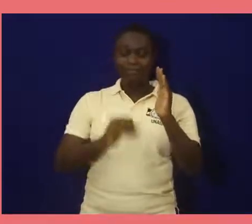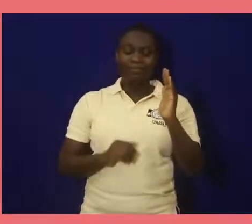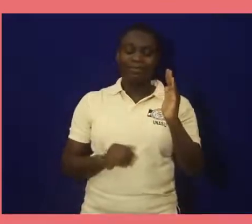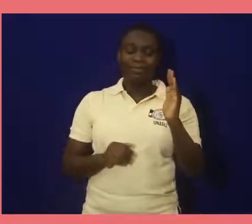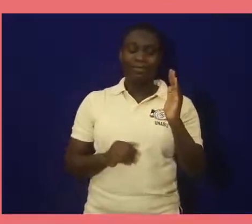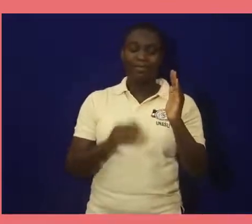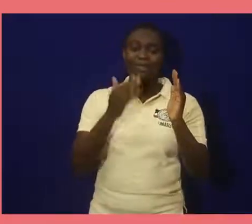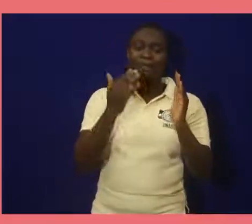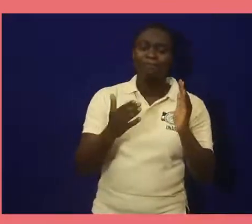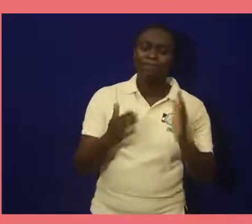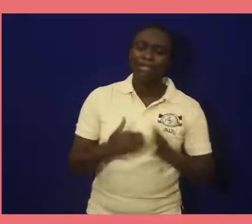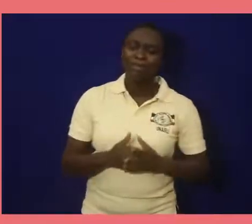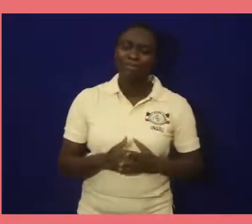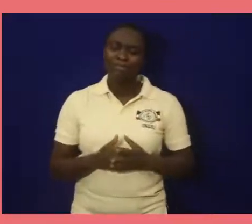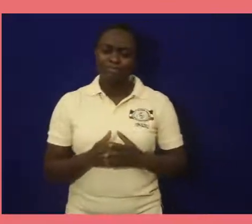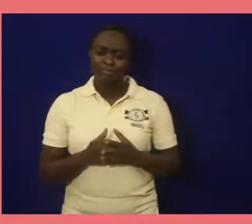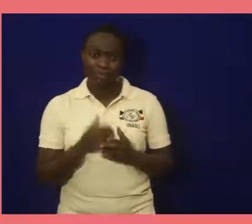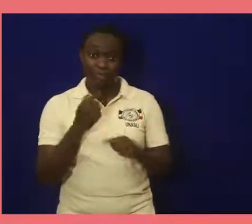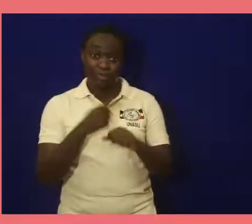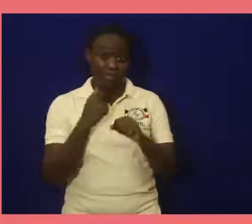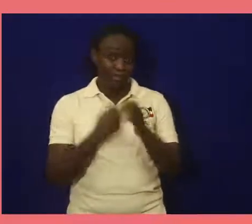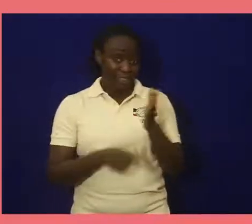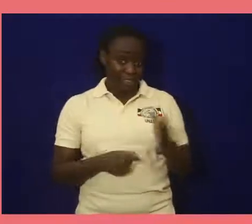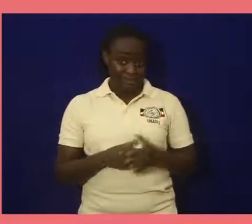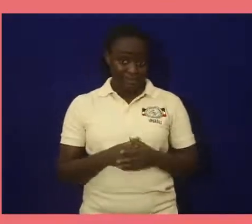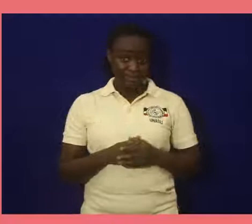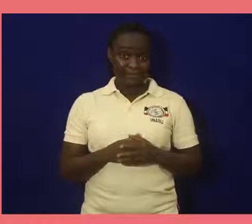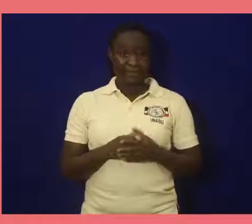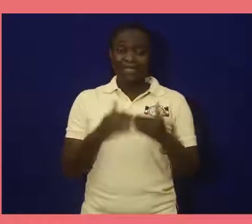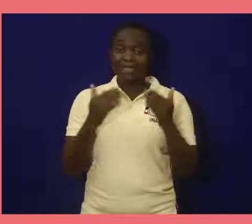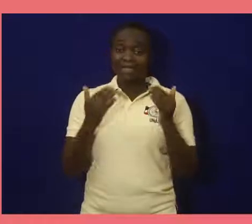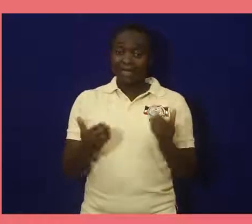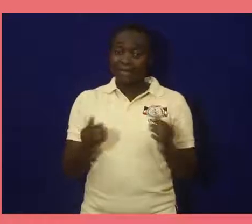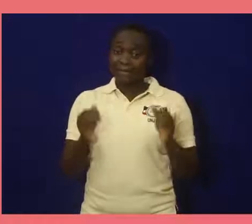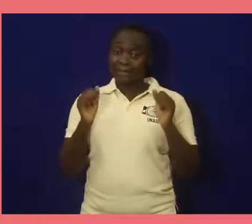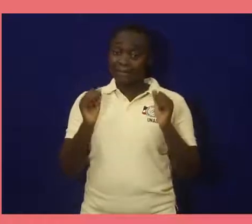Now, what we do now is to label